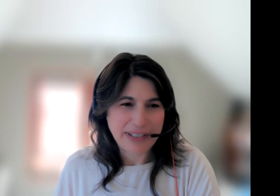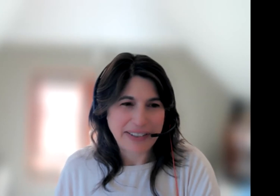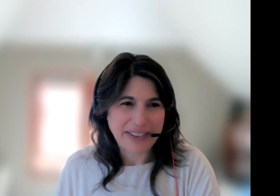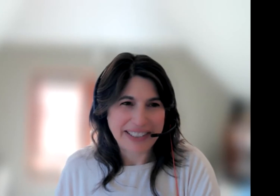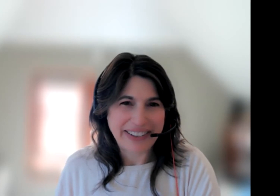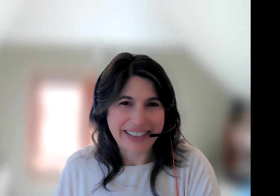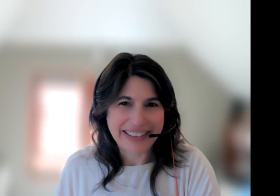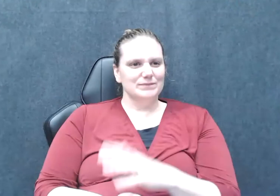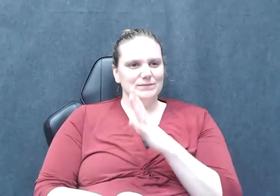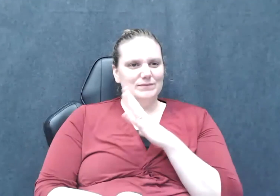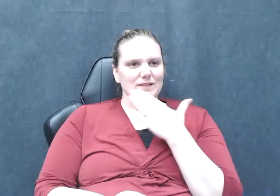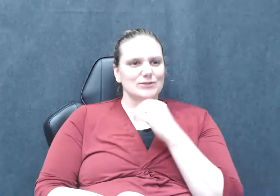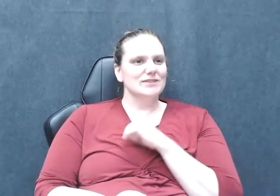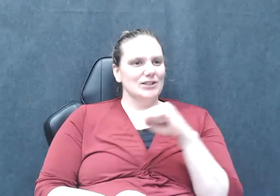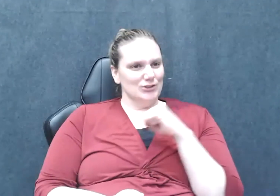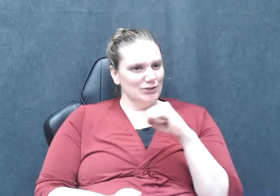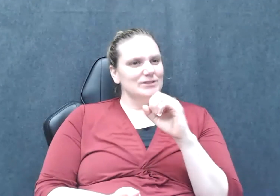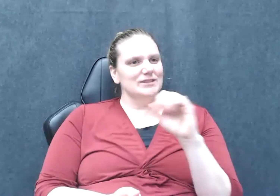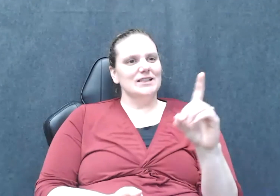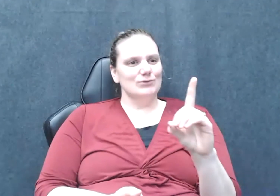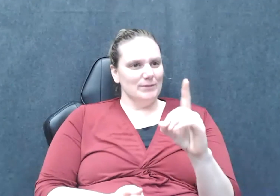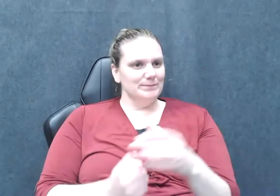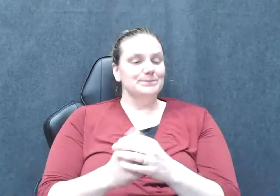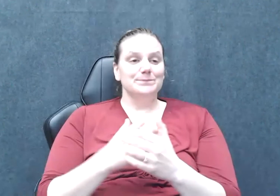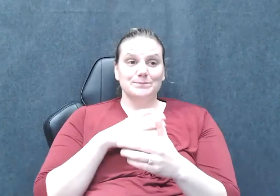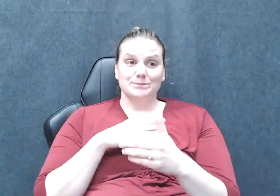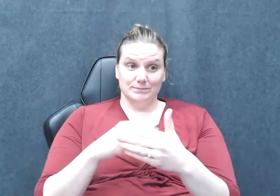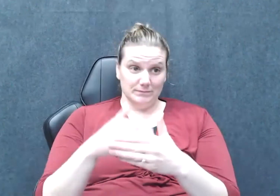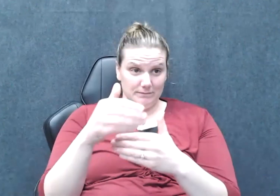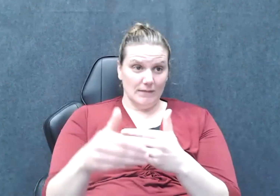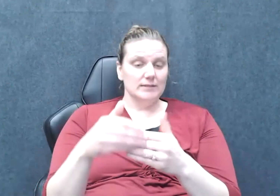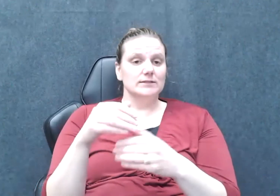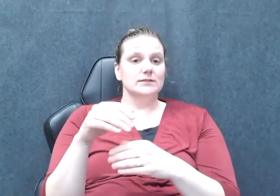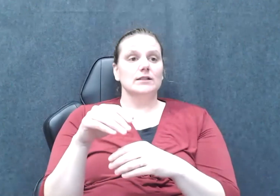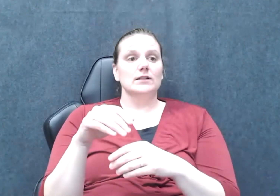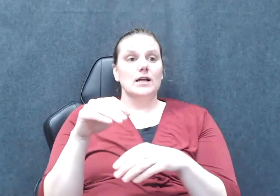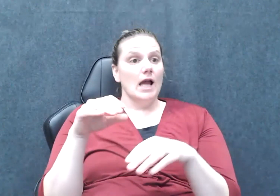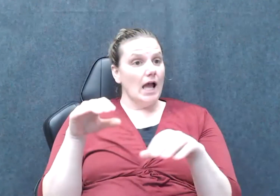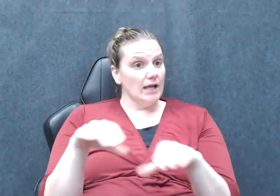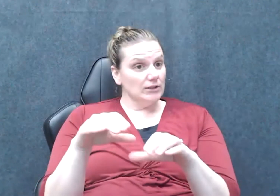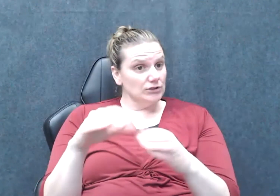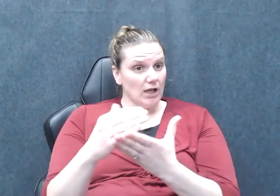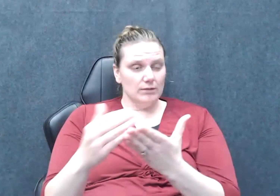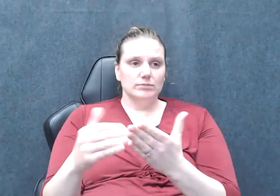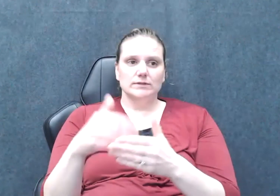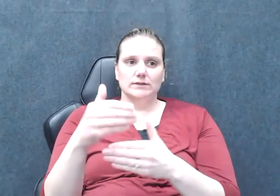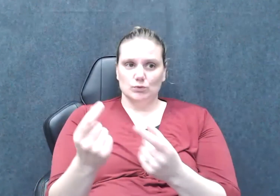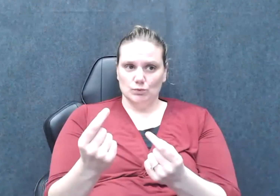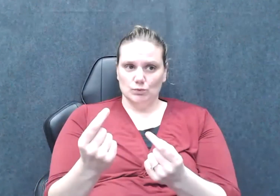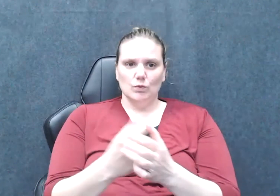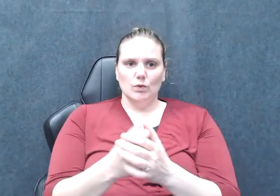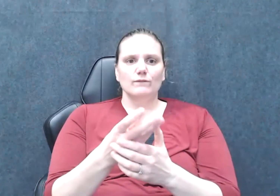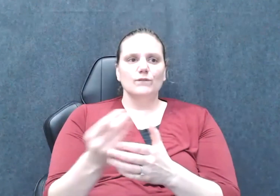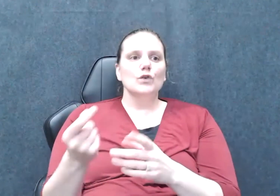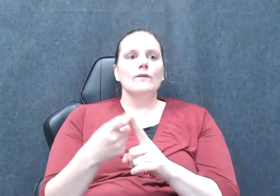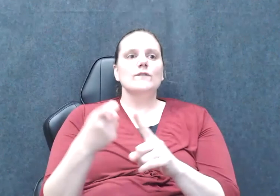Thank you, Senator Gingras. All right, well, that moves us to action items and next steps. We have a few coming out of the meeting